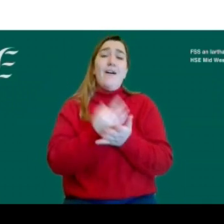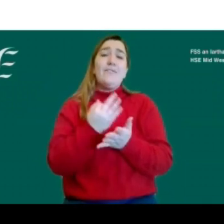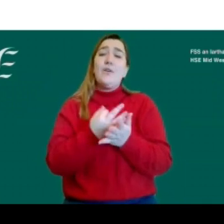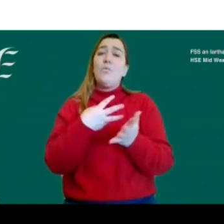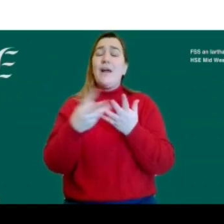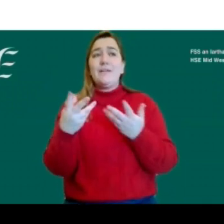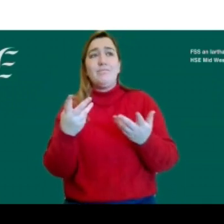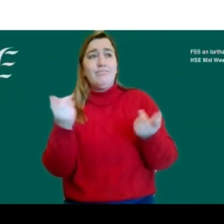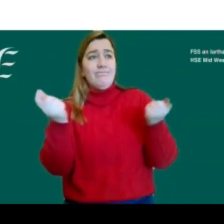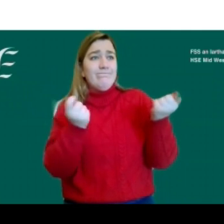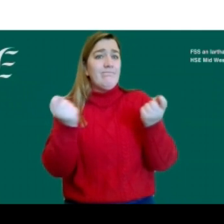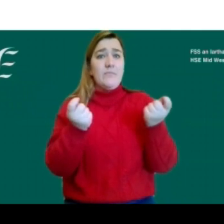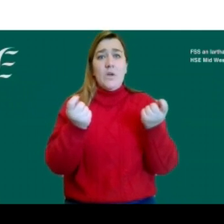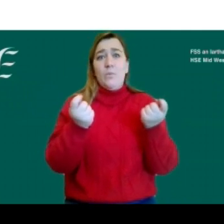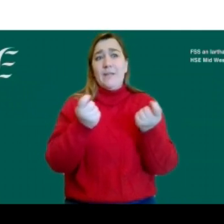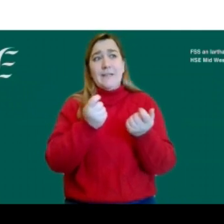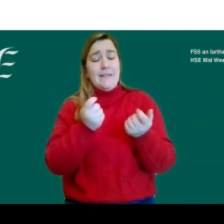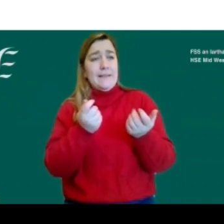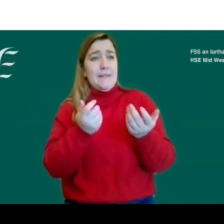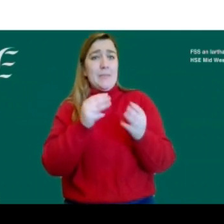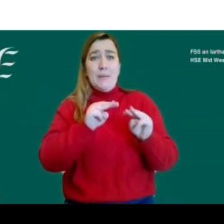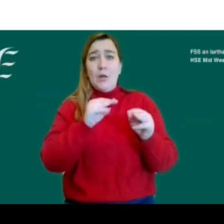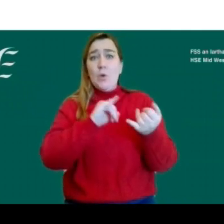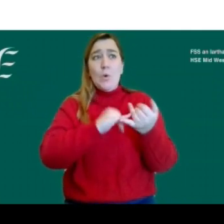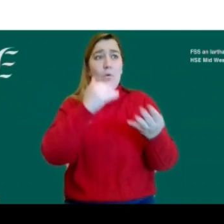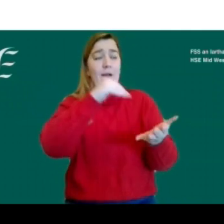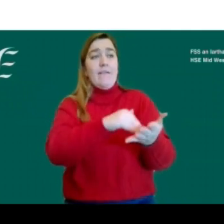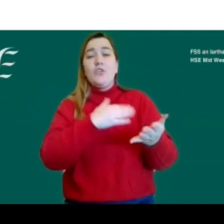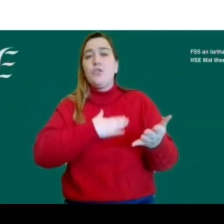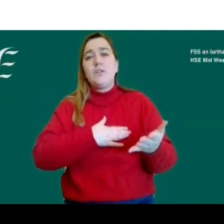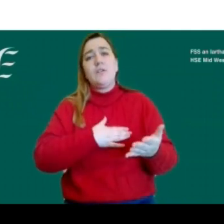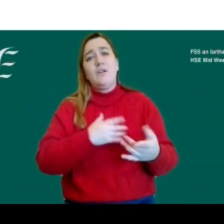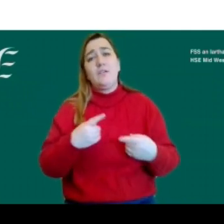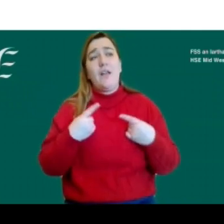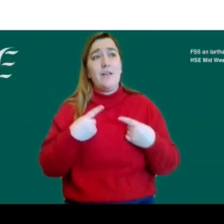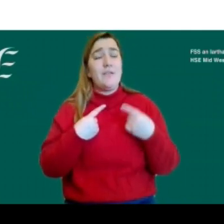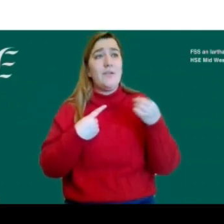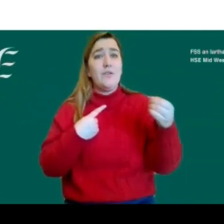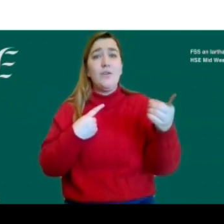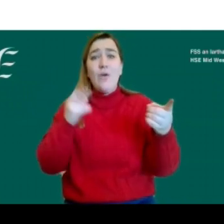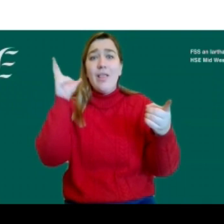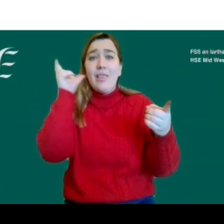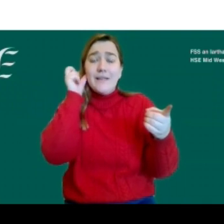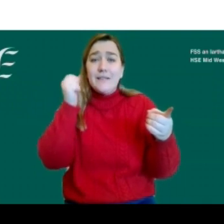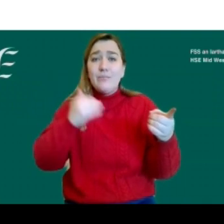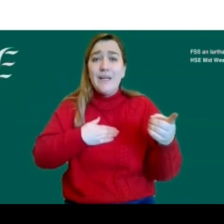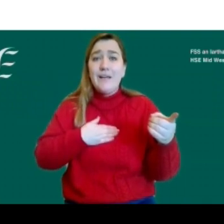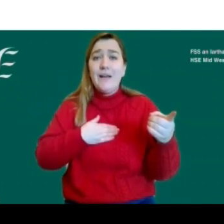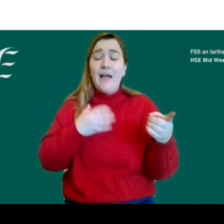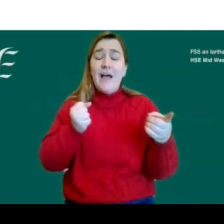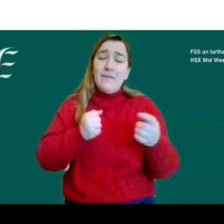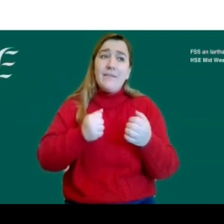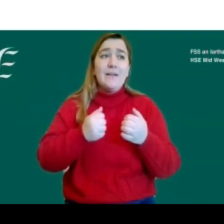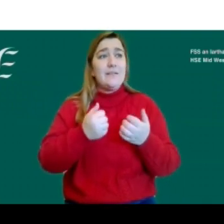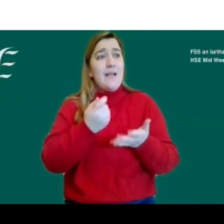navigating the consultations with women that come in is that they're often just absolutely delighted to be heard and to actually be given some space and time where you're holding